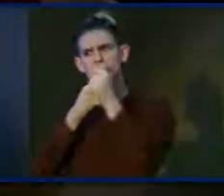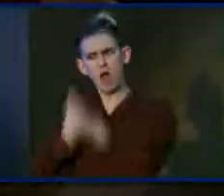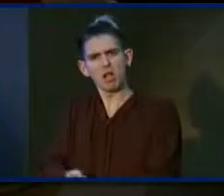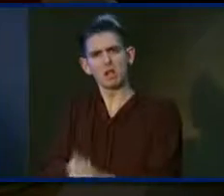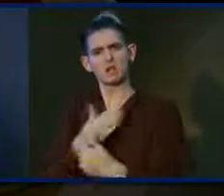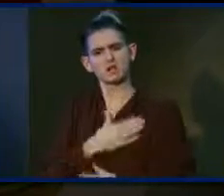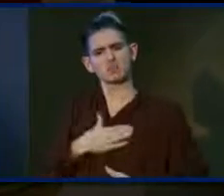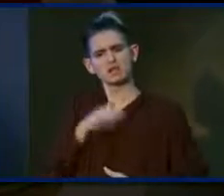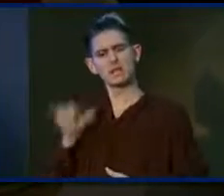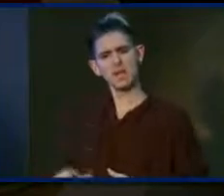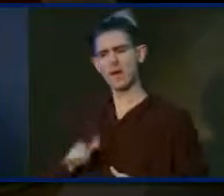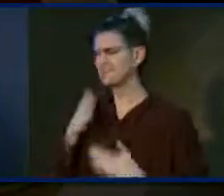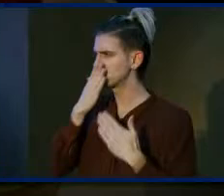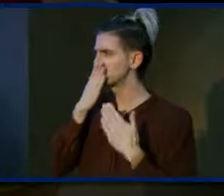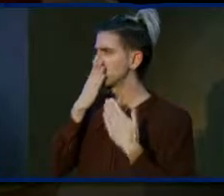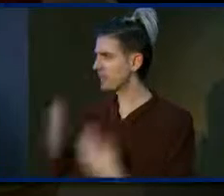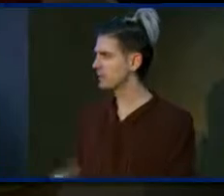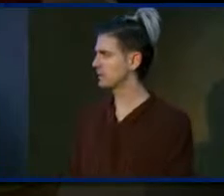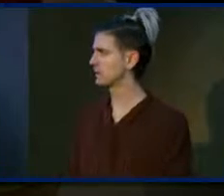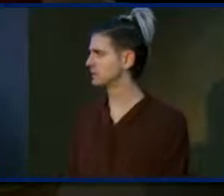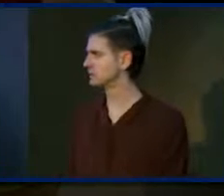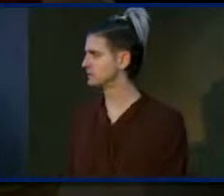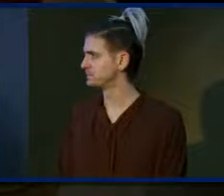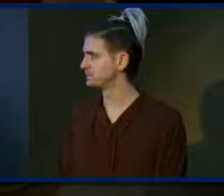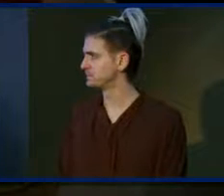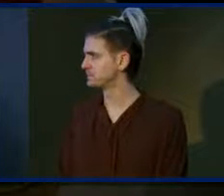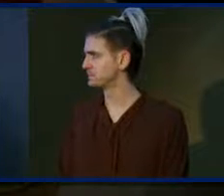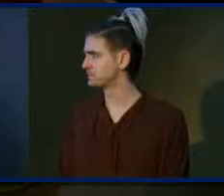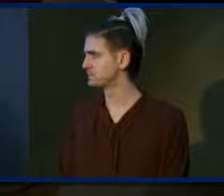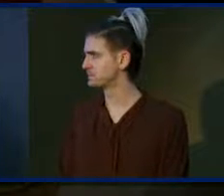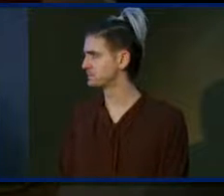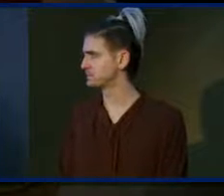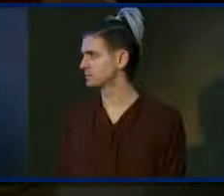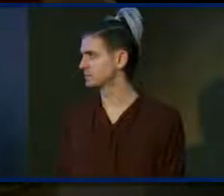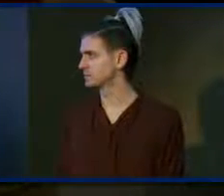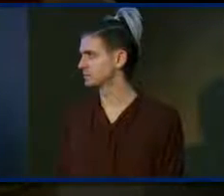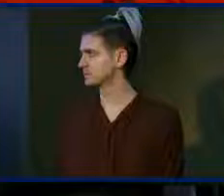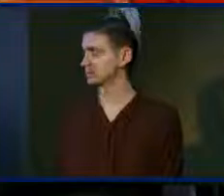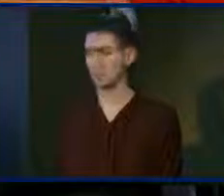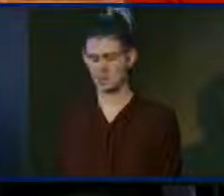Well said. Ms. LaNier? It has been